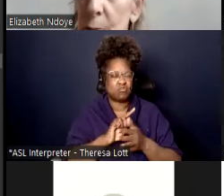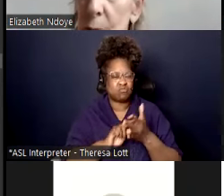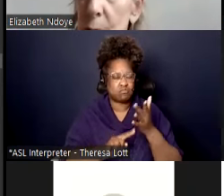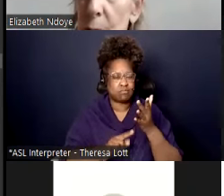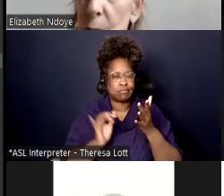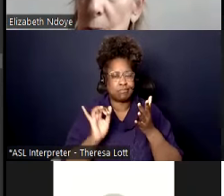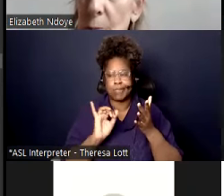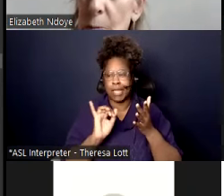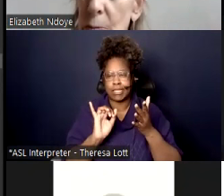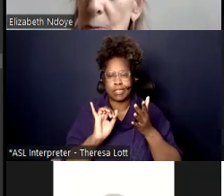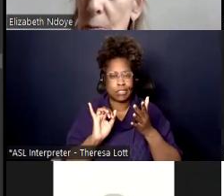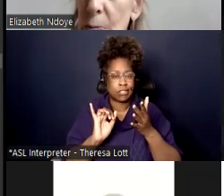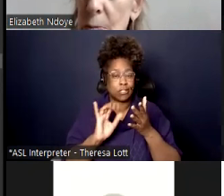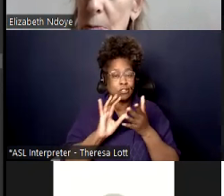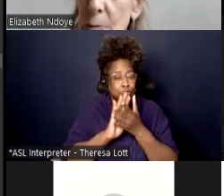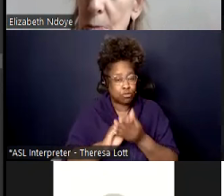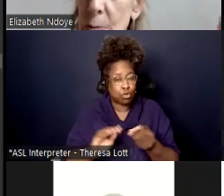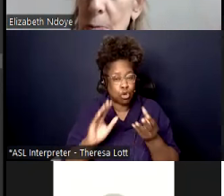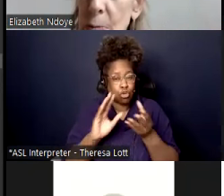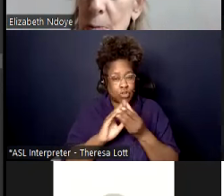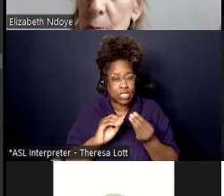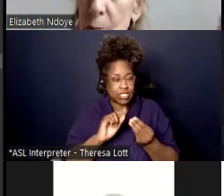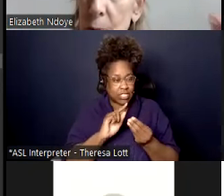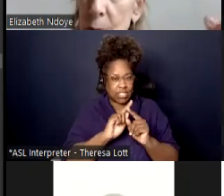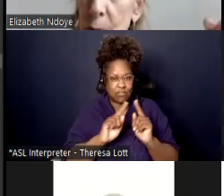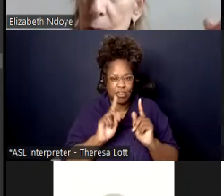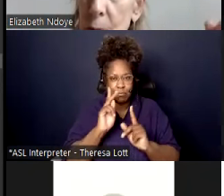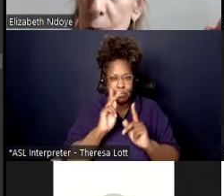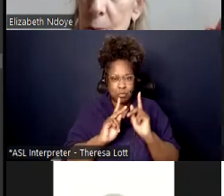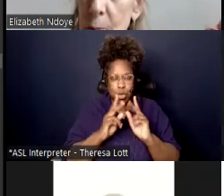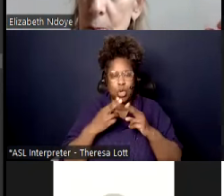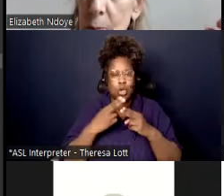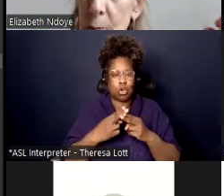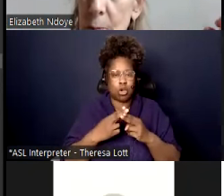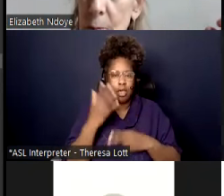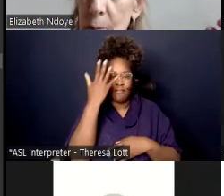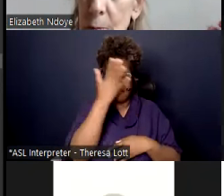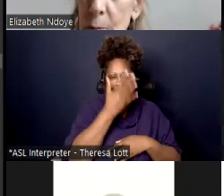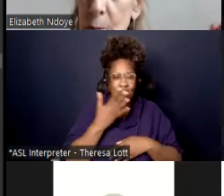like sharing stories of people, the Faces of Resiliency campaign.